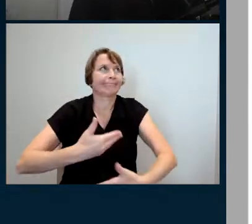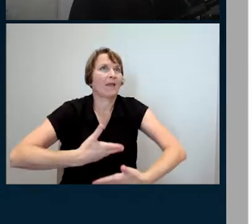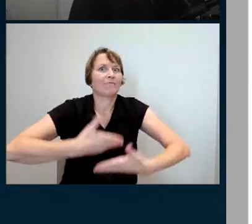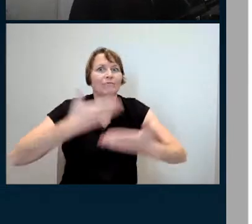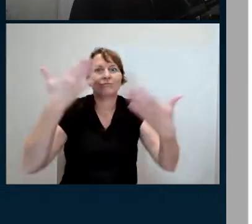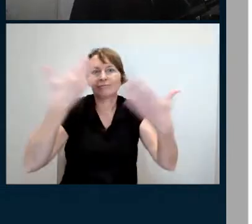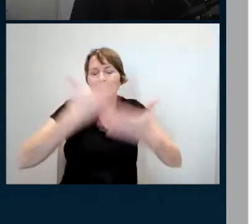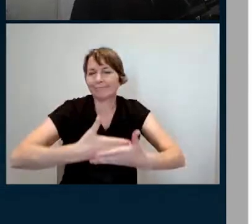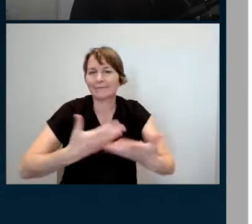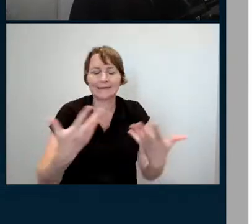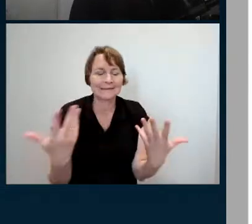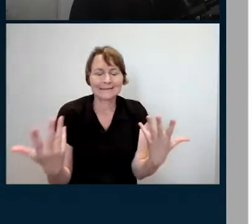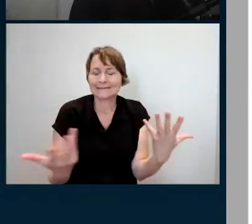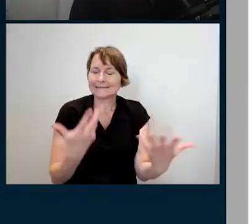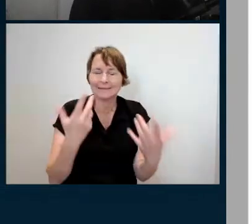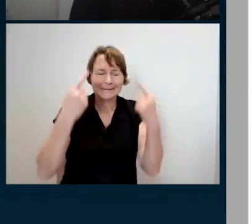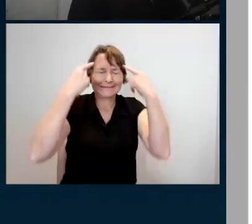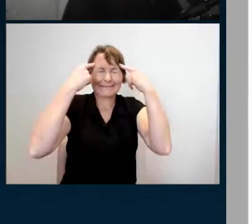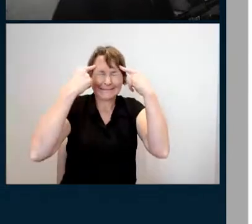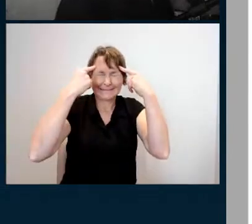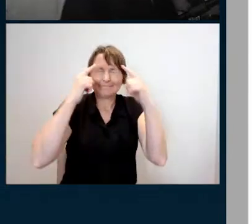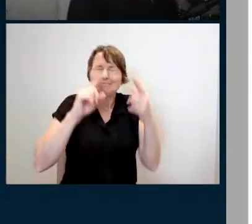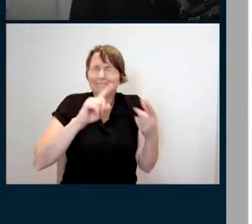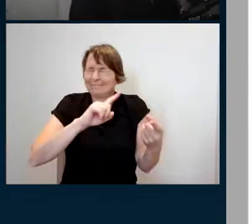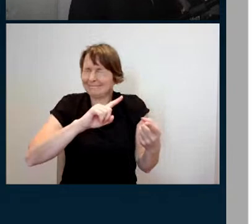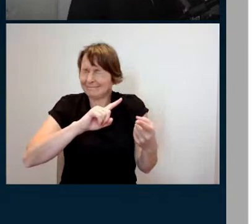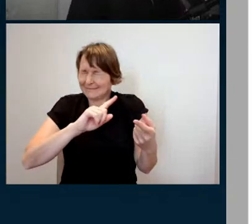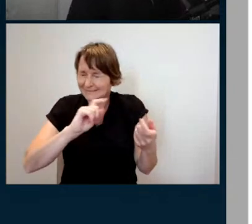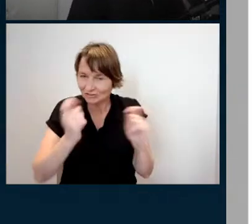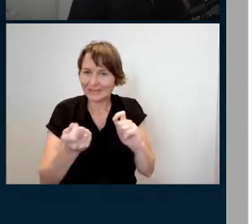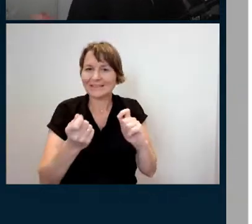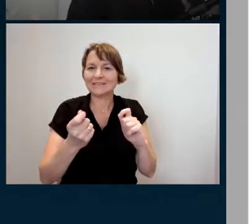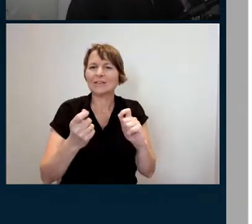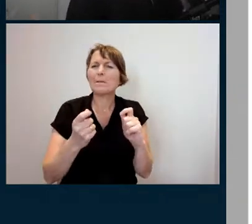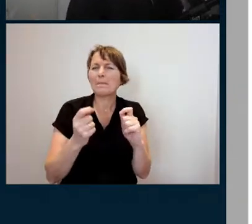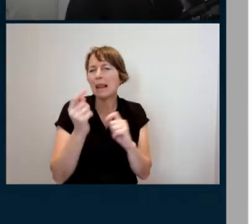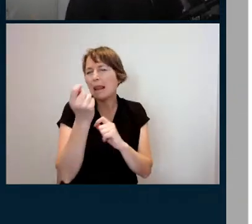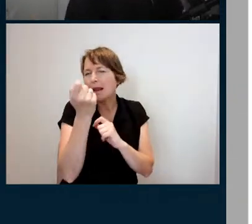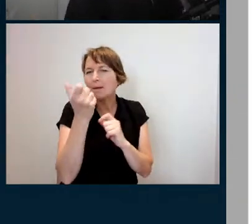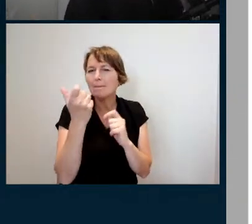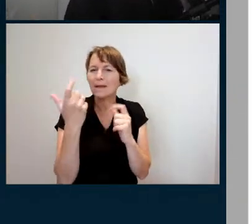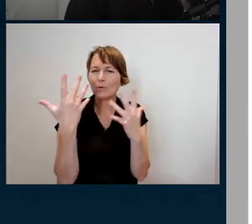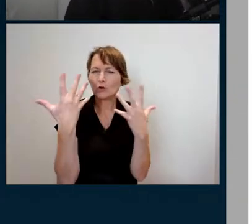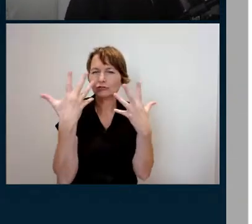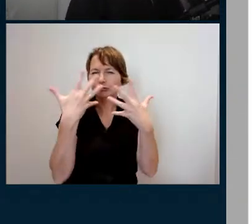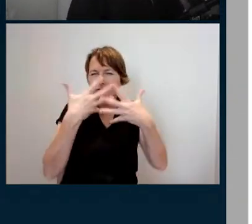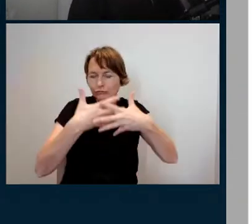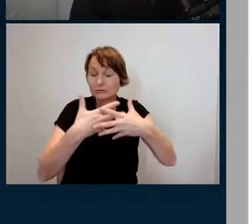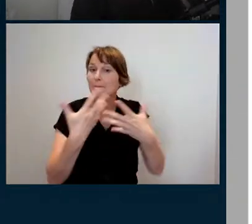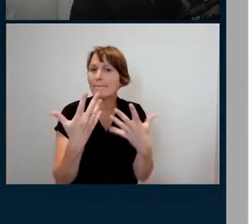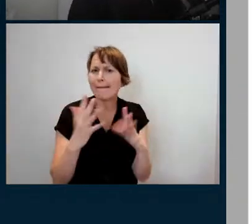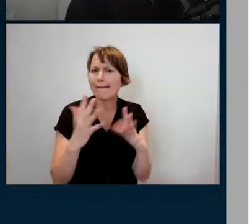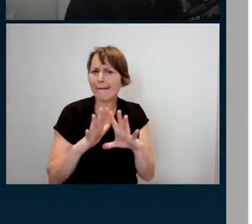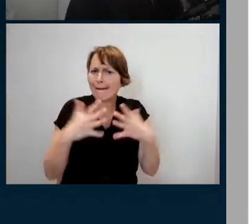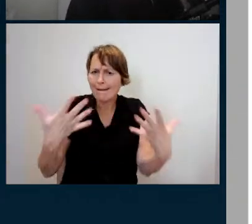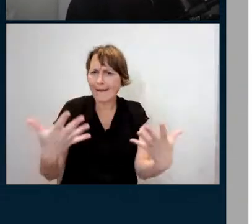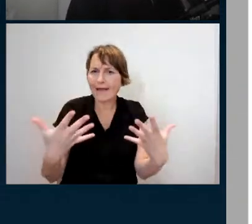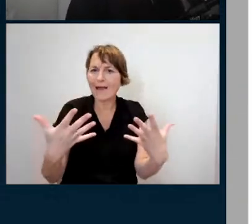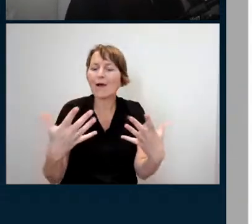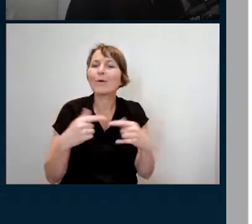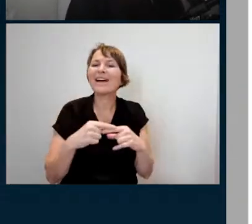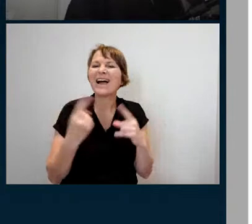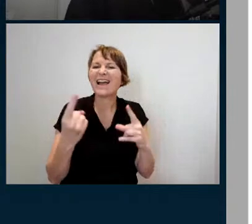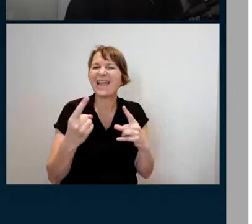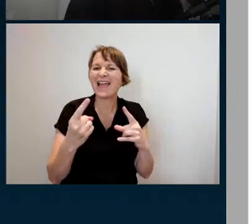bit differently and make it a bit more complicated. And to do that, I used the message queue.